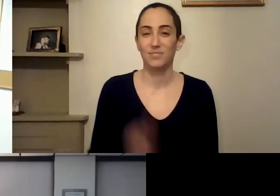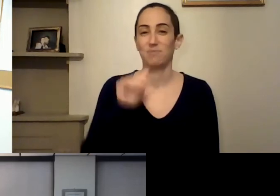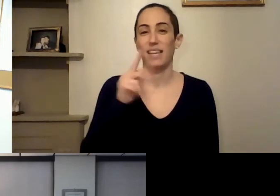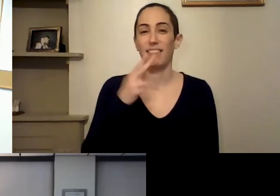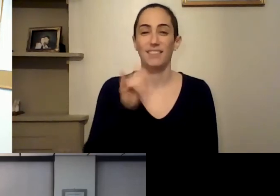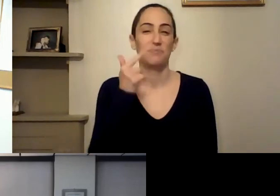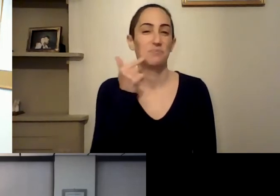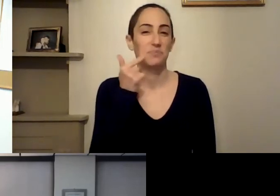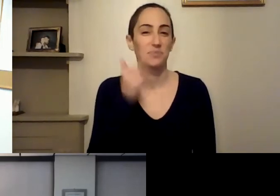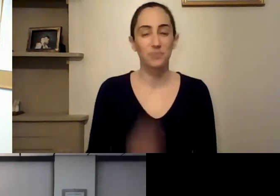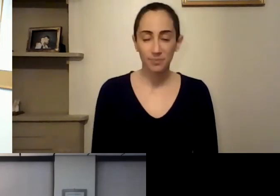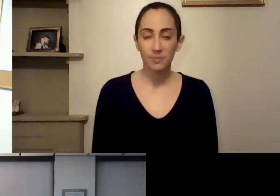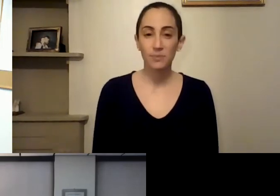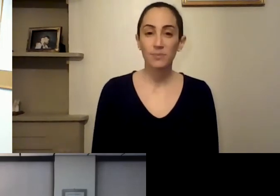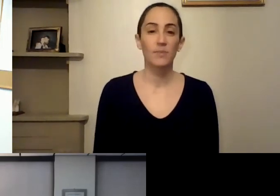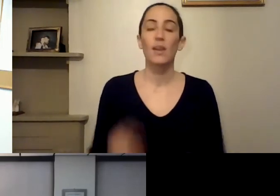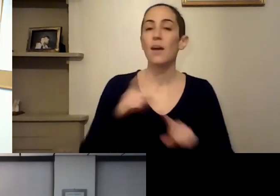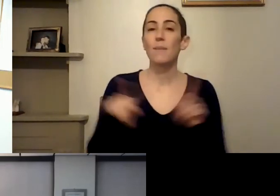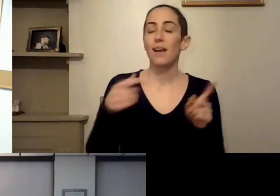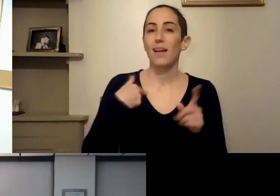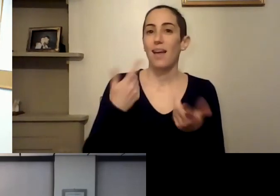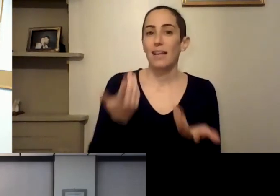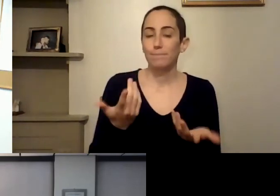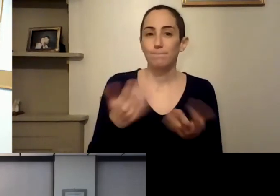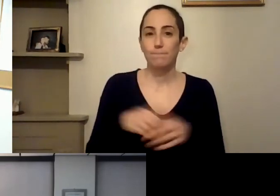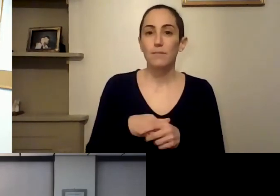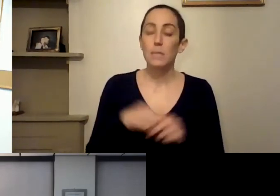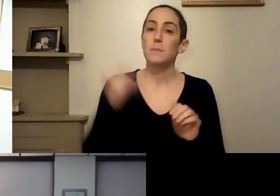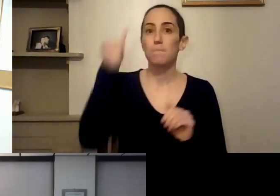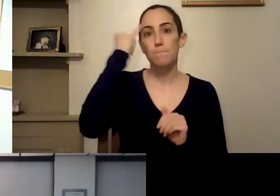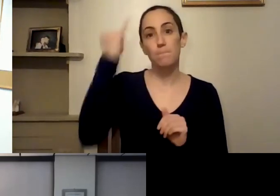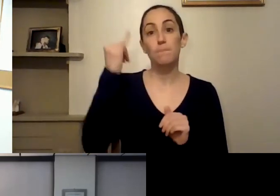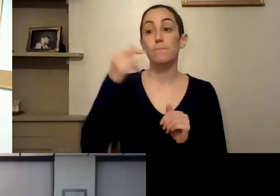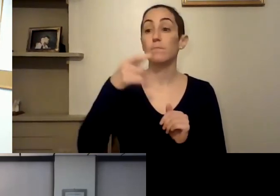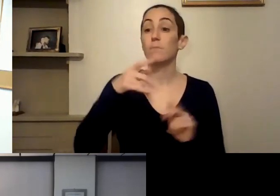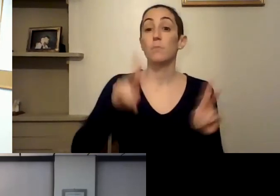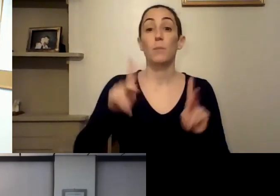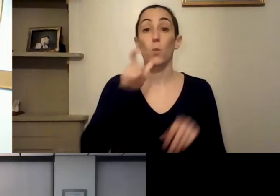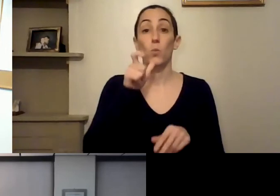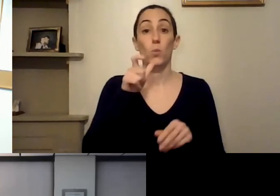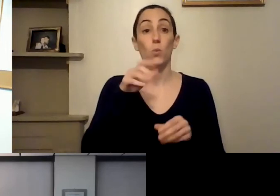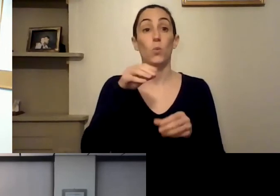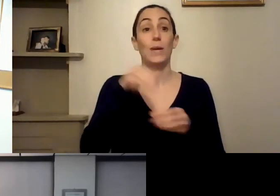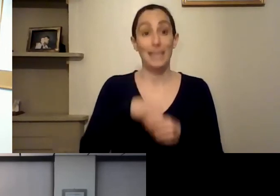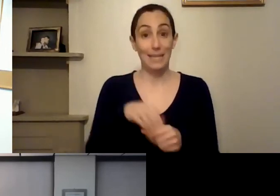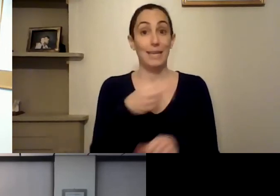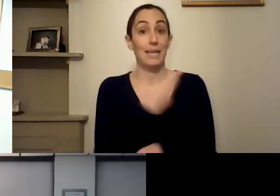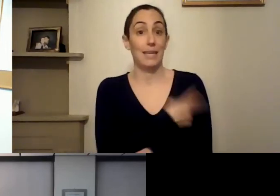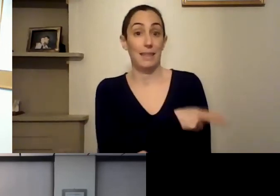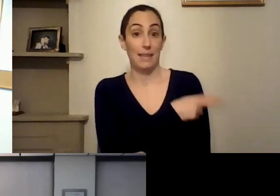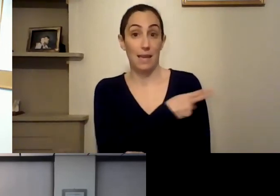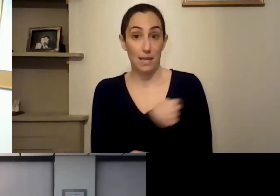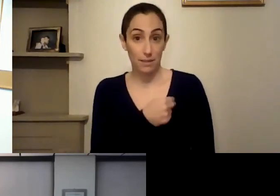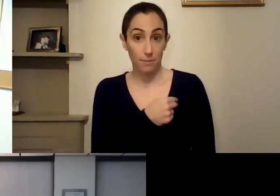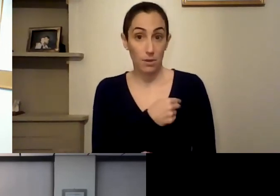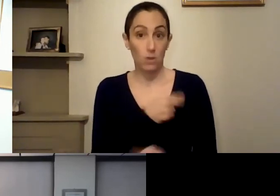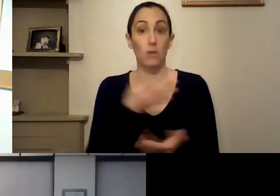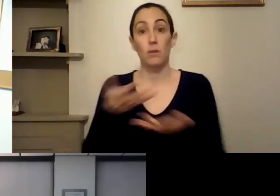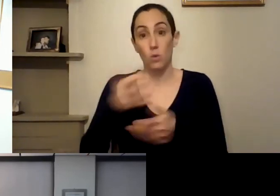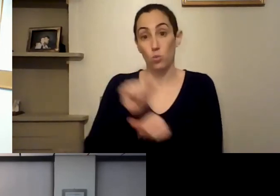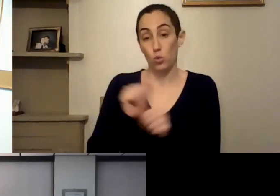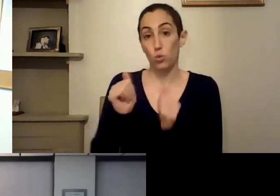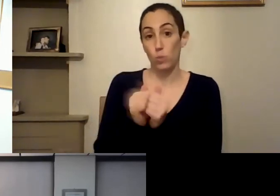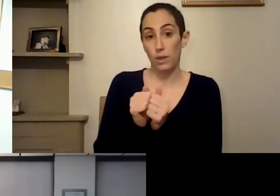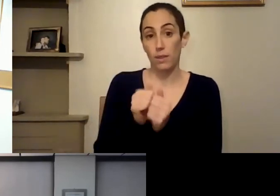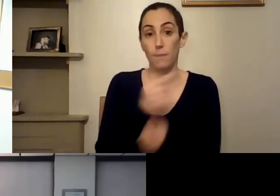But I can't imagine that for people who work in the hospital with patients that it won't be mandated.